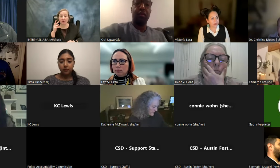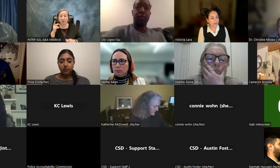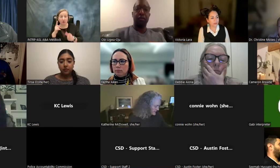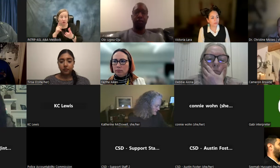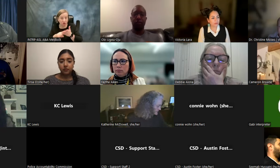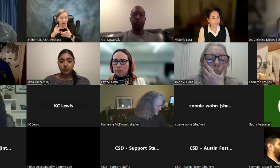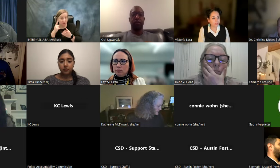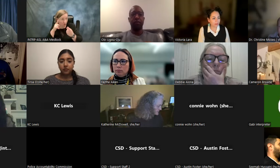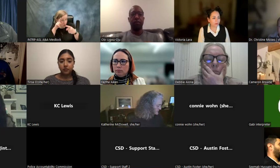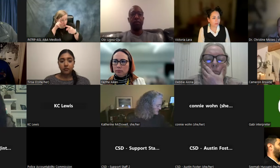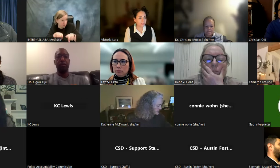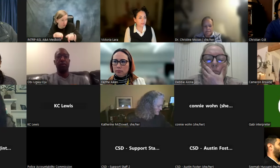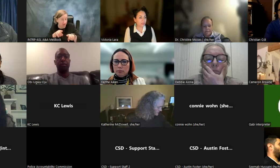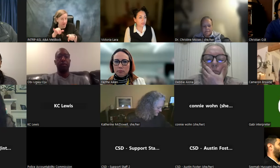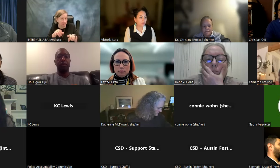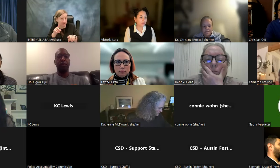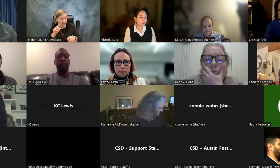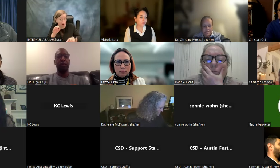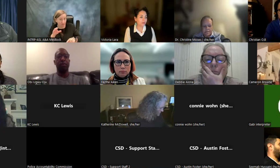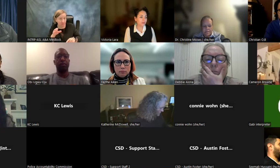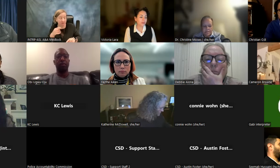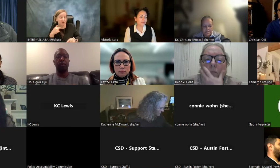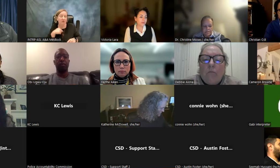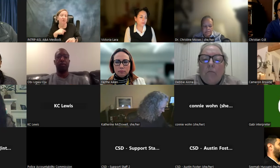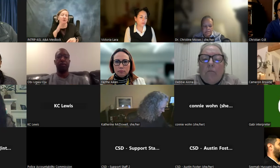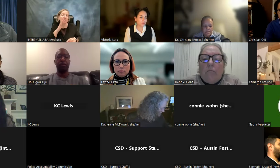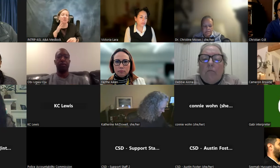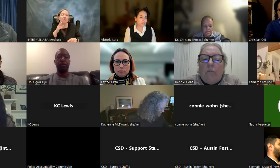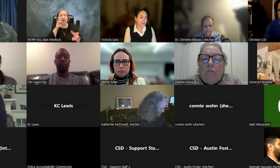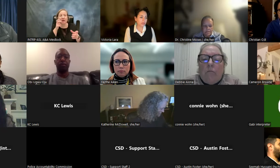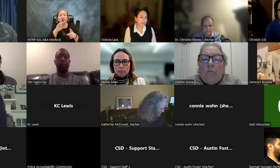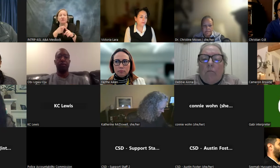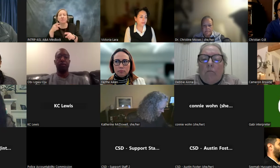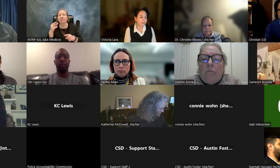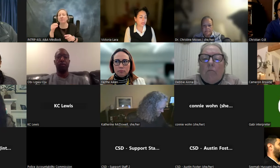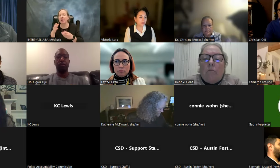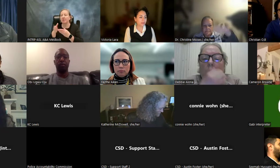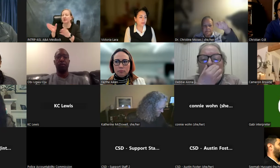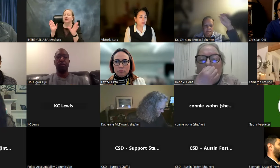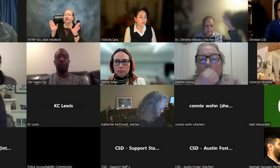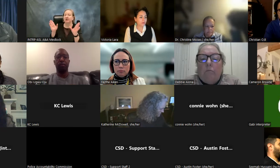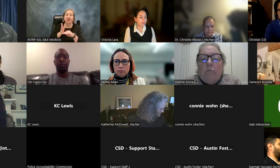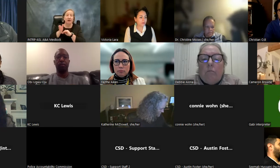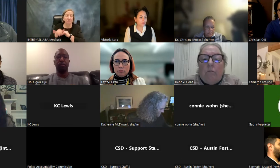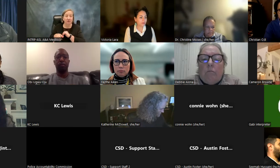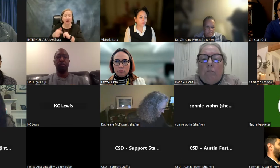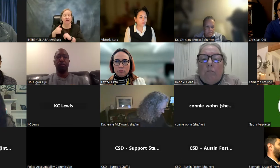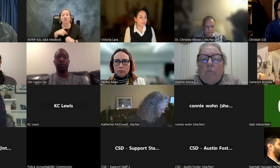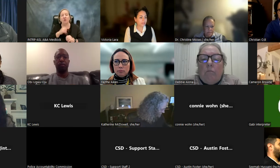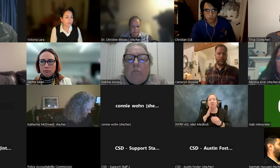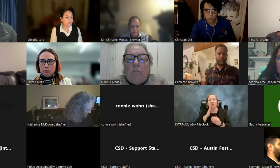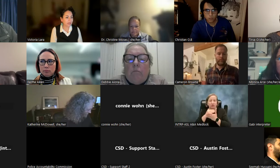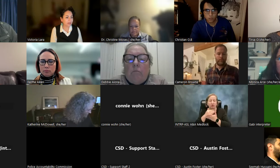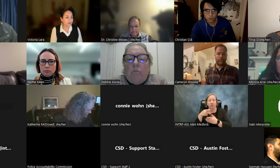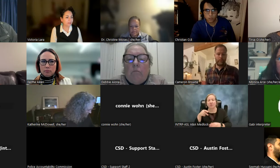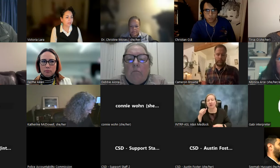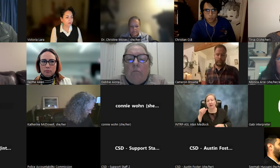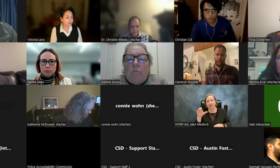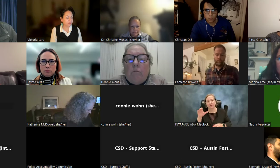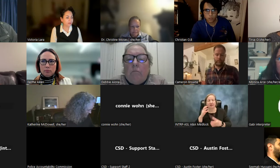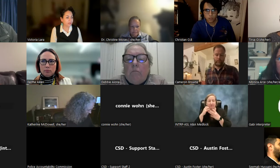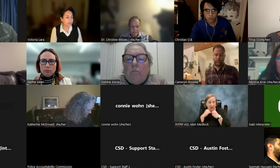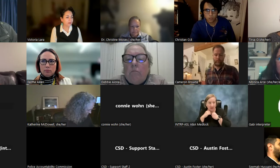consensus around approving these documents, we're going to hear from the public. After that, we will review the PAC values